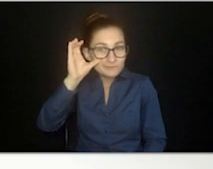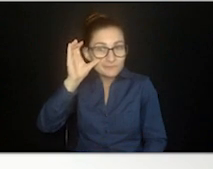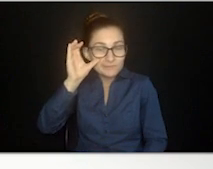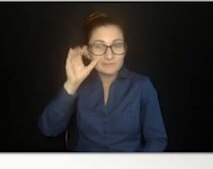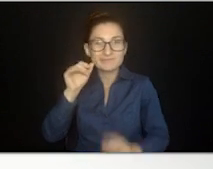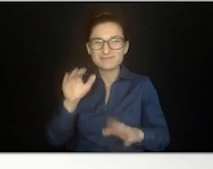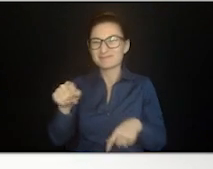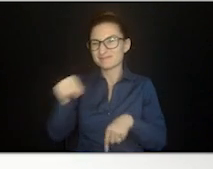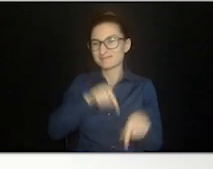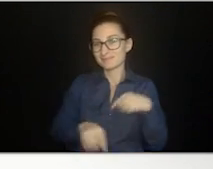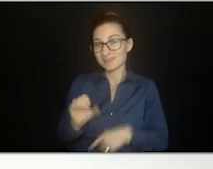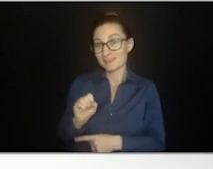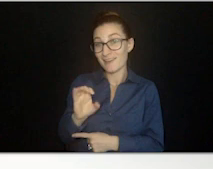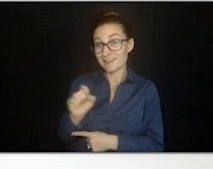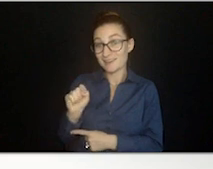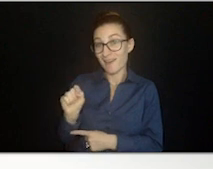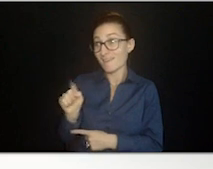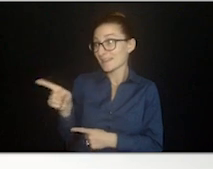to kind of what Scott said.